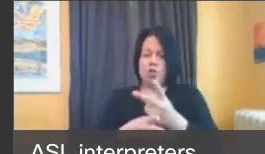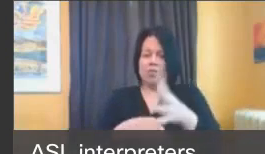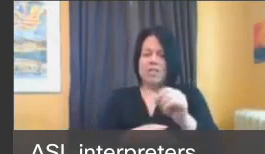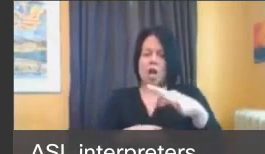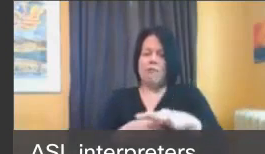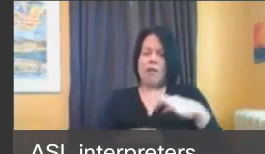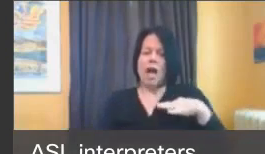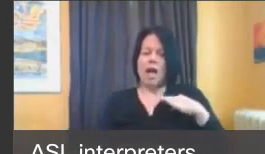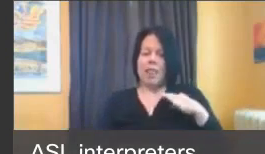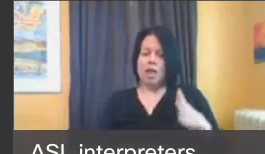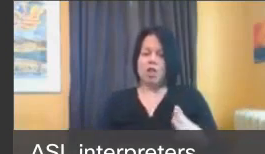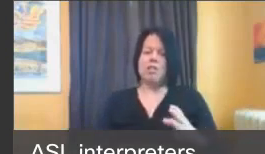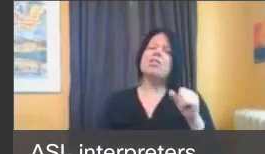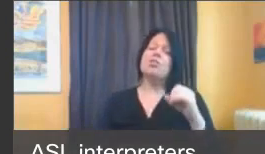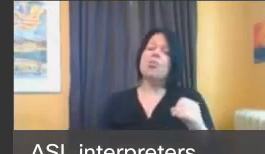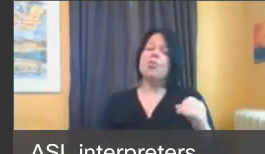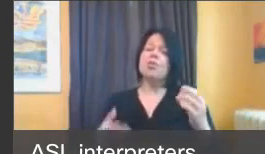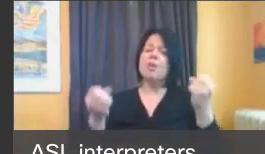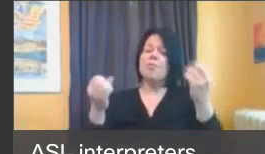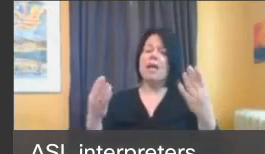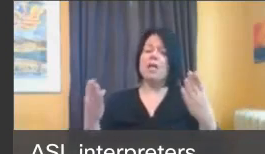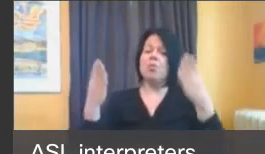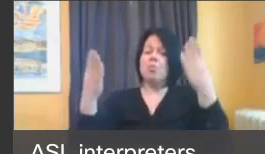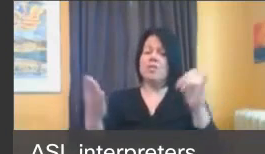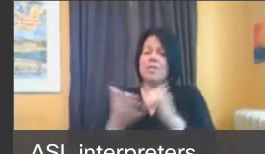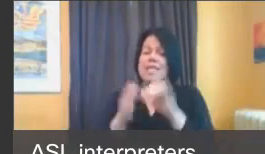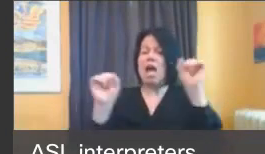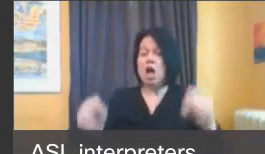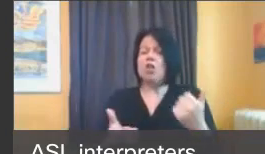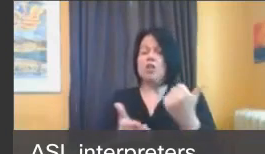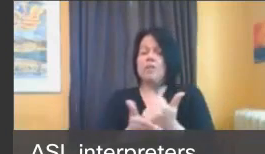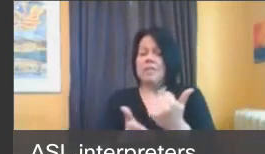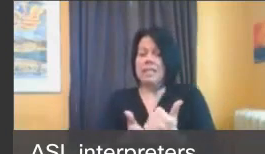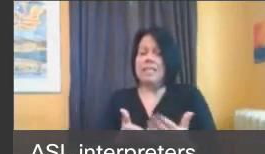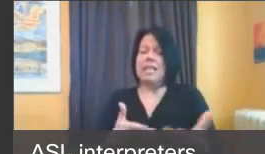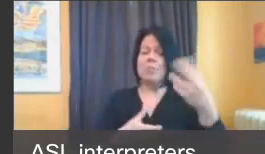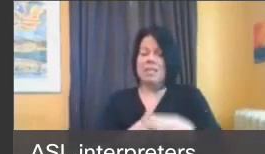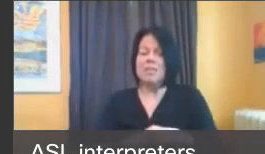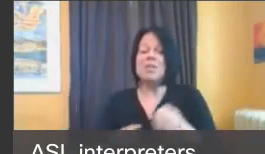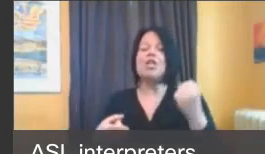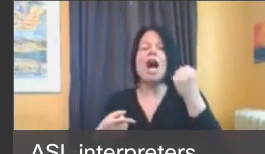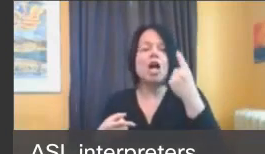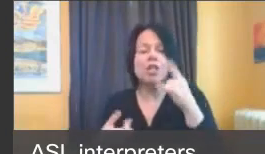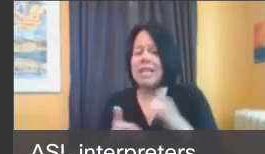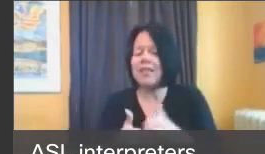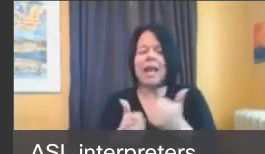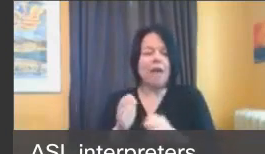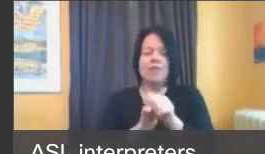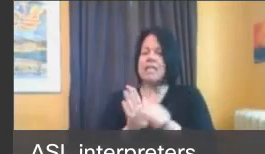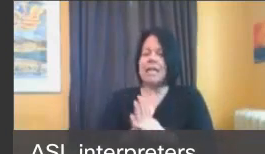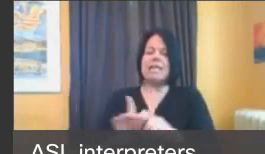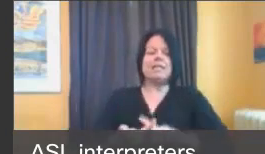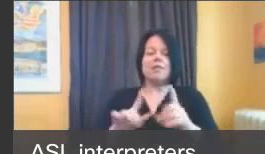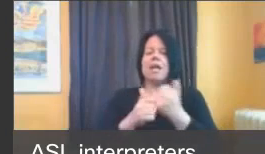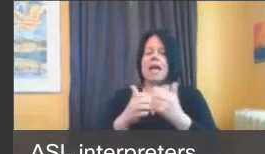So there are a number of proposals that, you know, could facilitate participation. I understand that every state is different and every